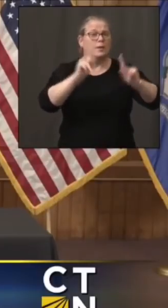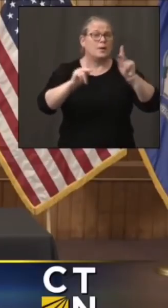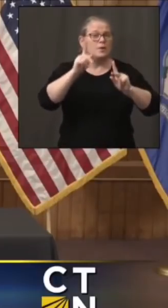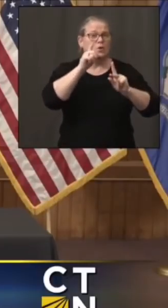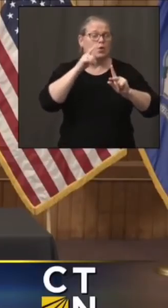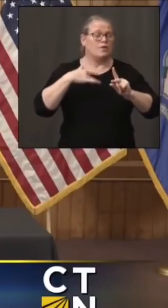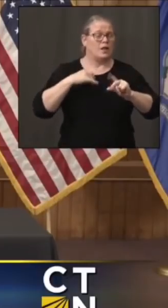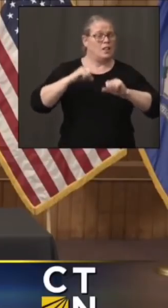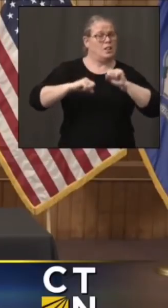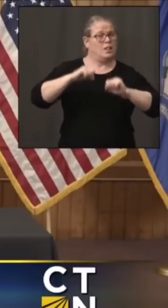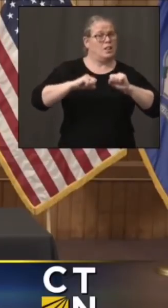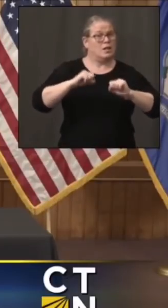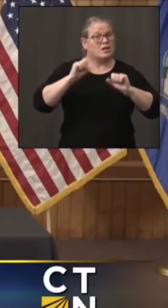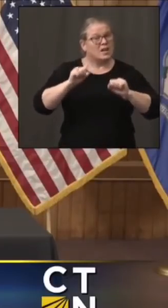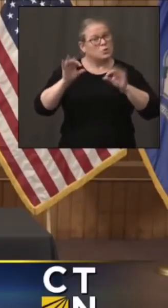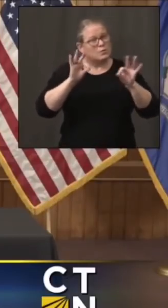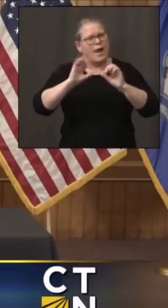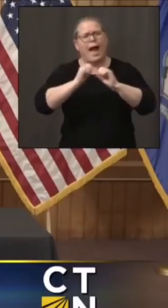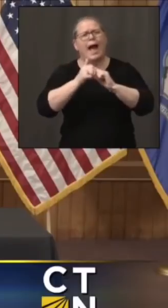hesitant?